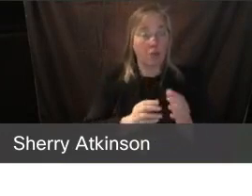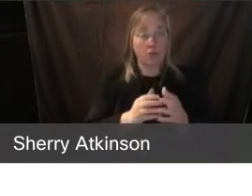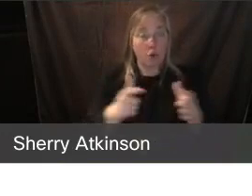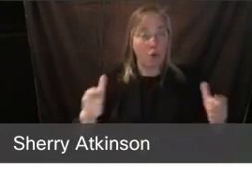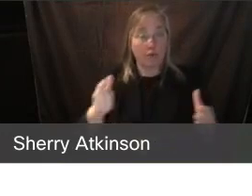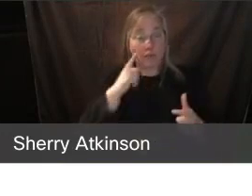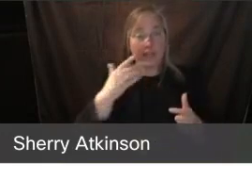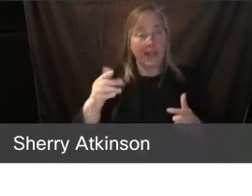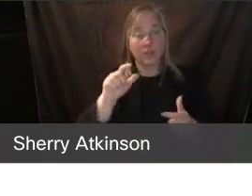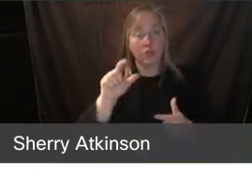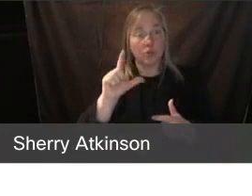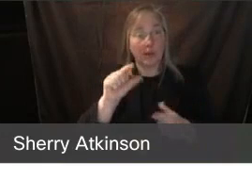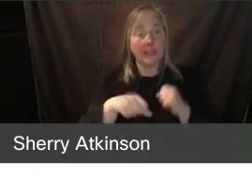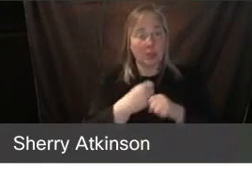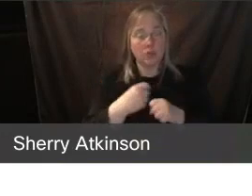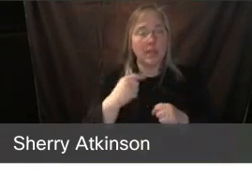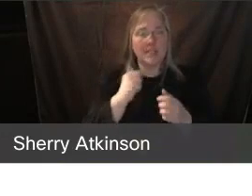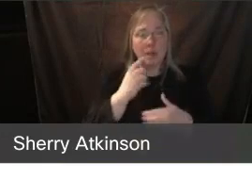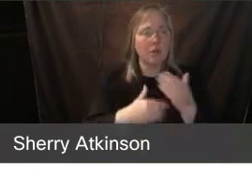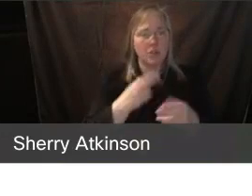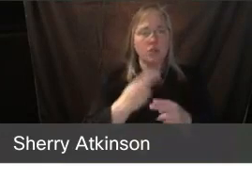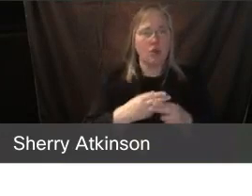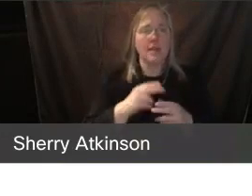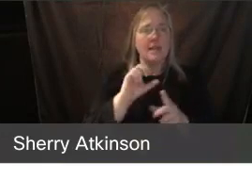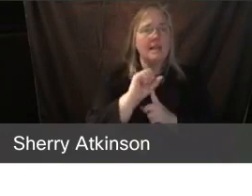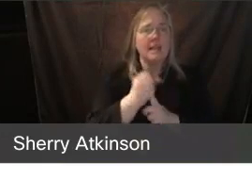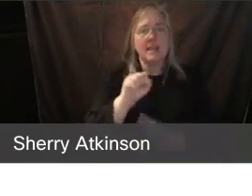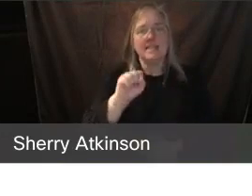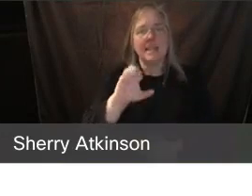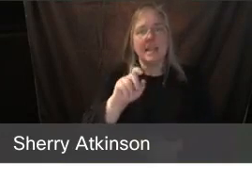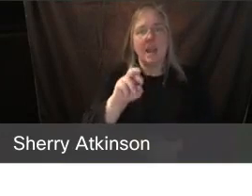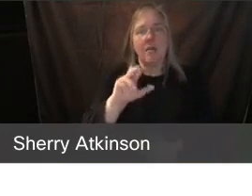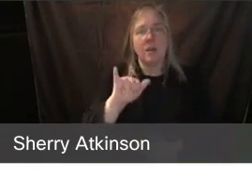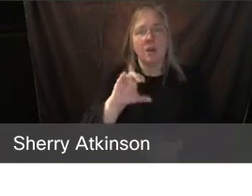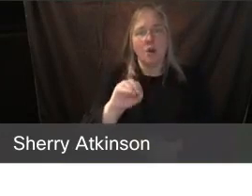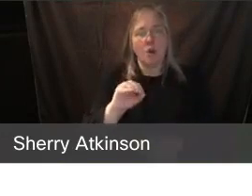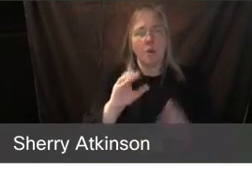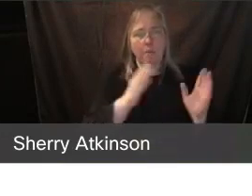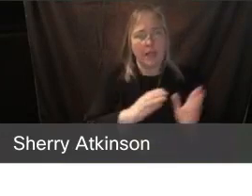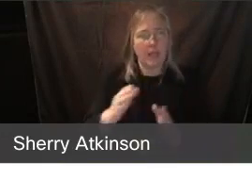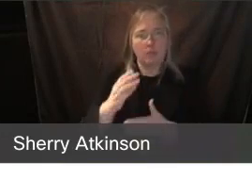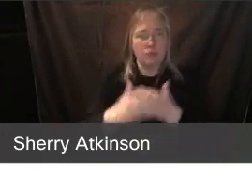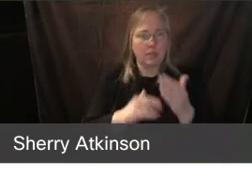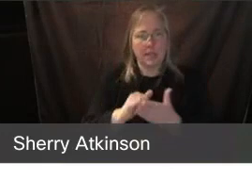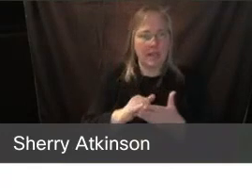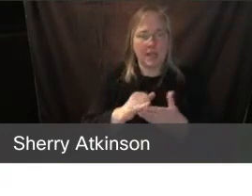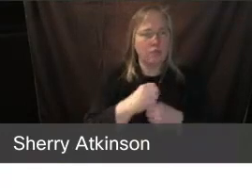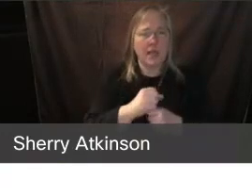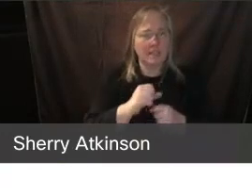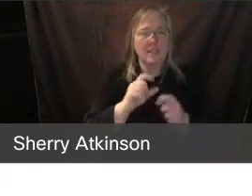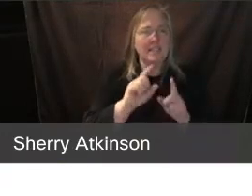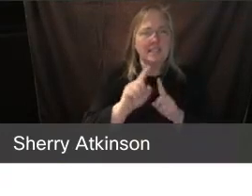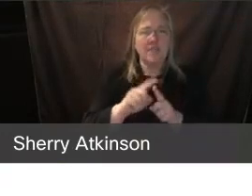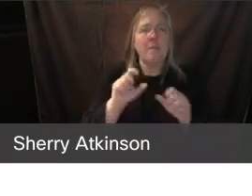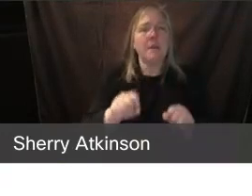process that we're using called a scenario planning process that generates different potential futures for the county. So